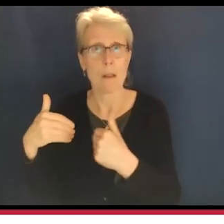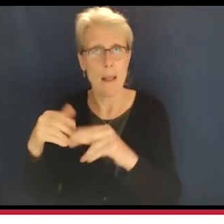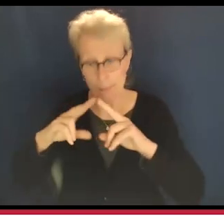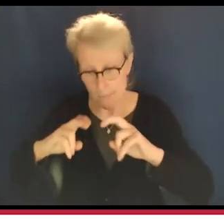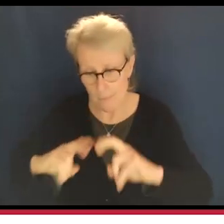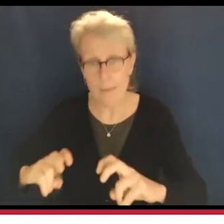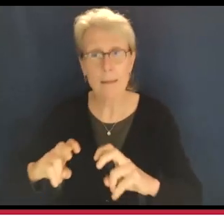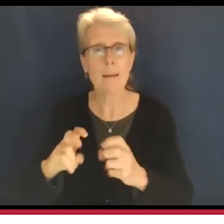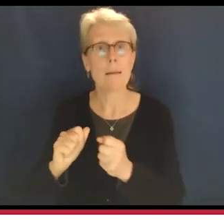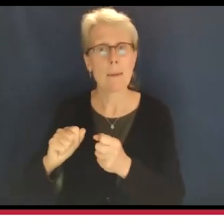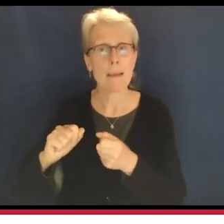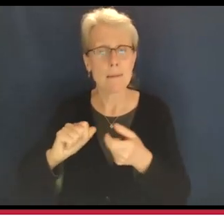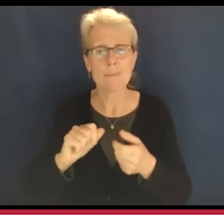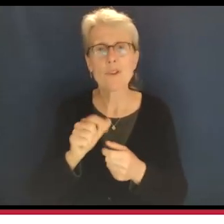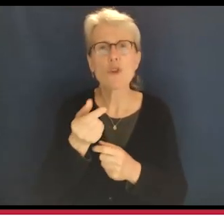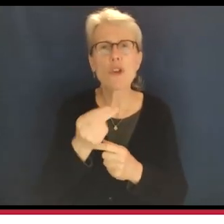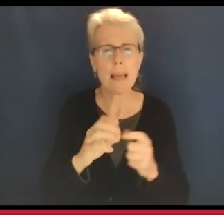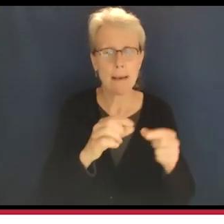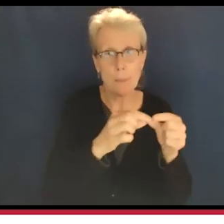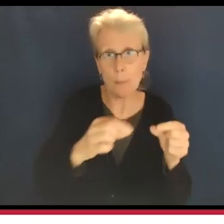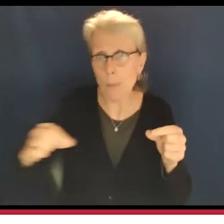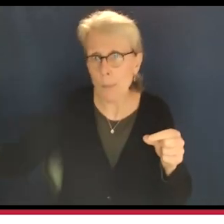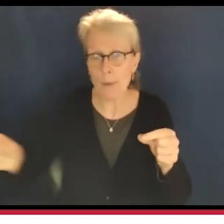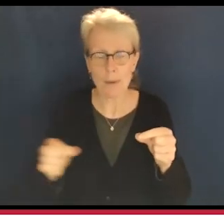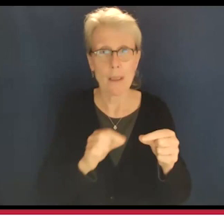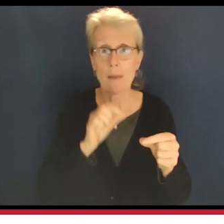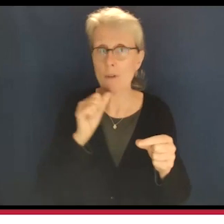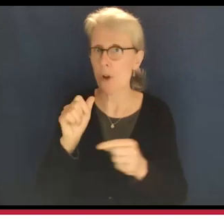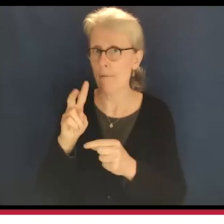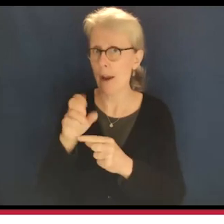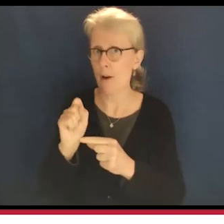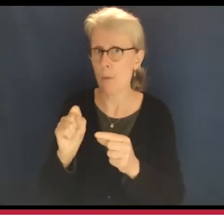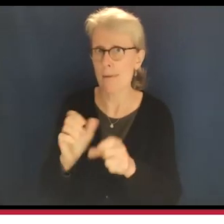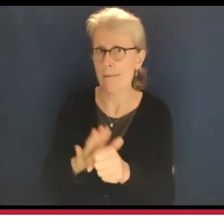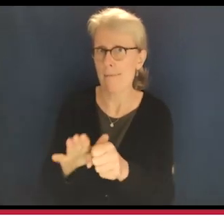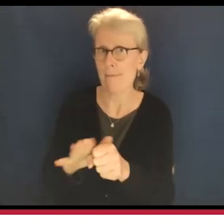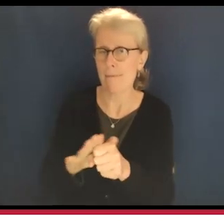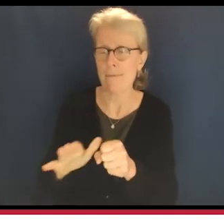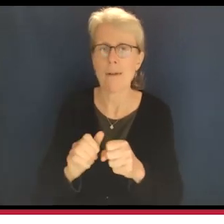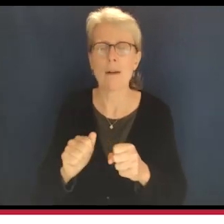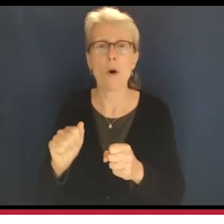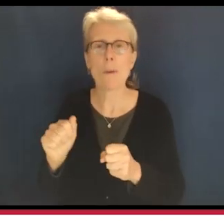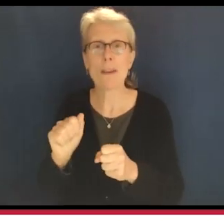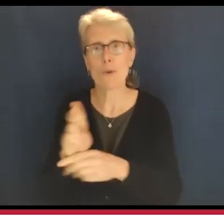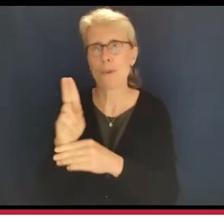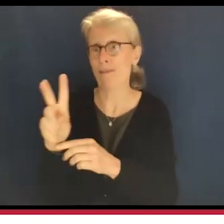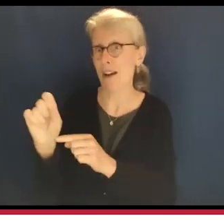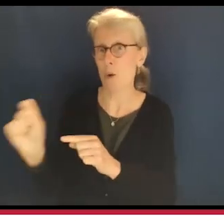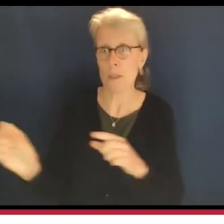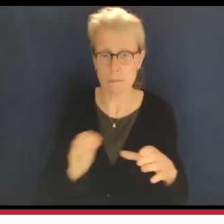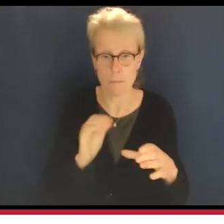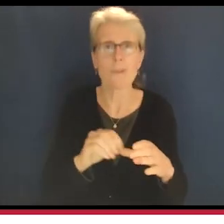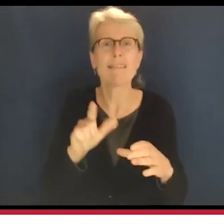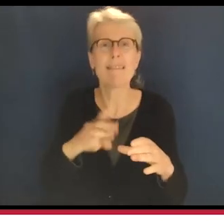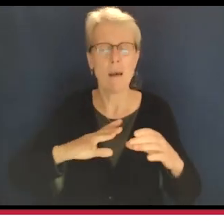either by sequencing genetic material if the virus is not viable, or by actually culturing the virus in the